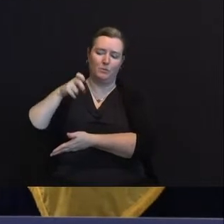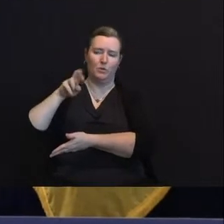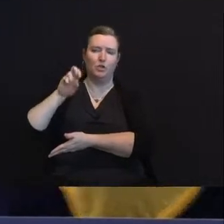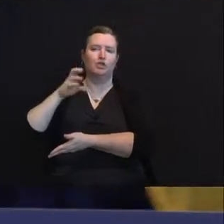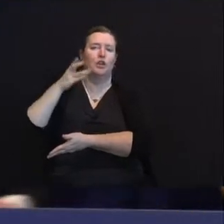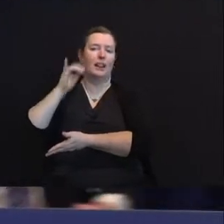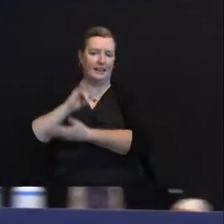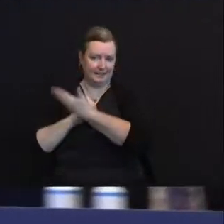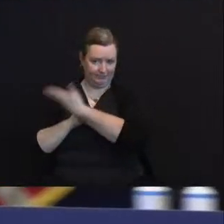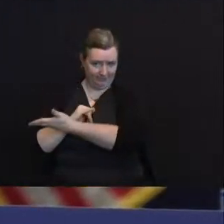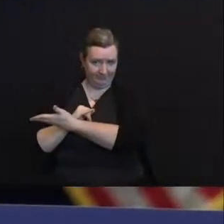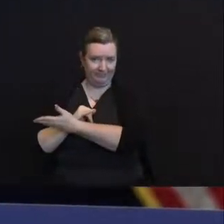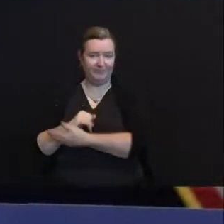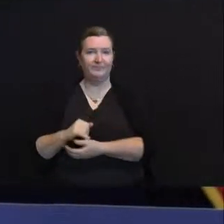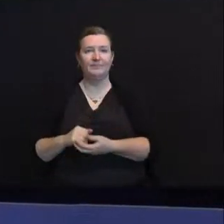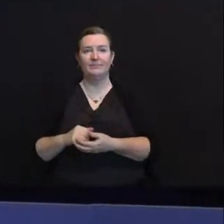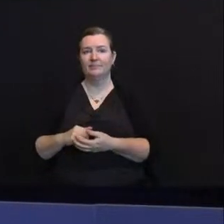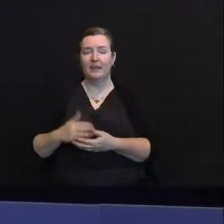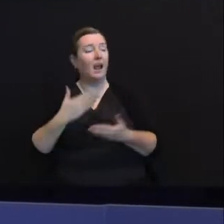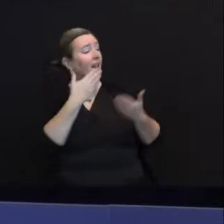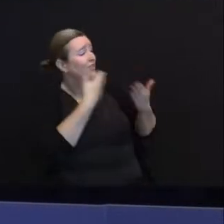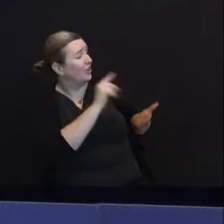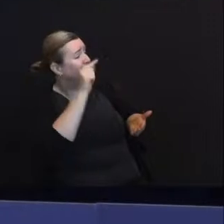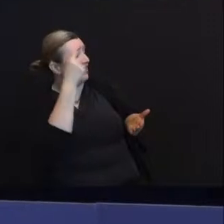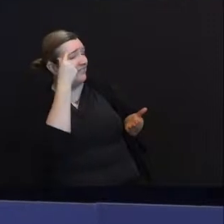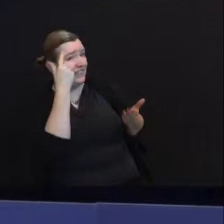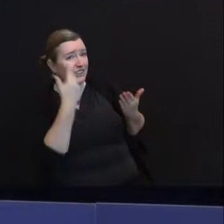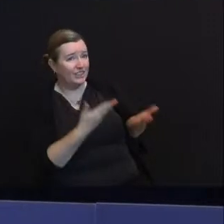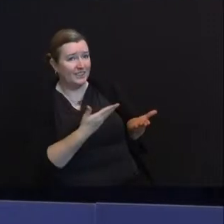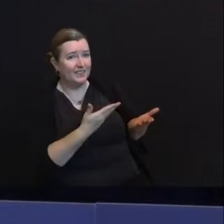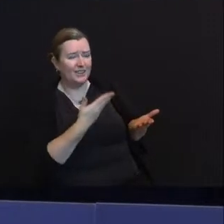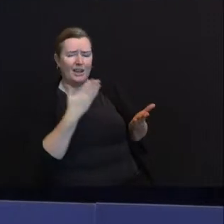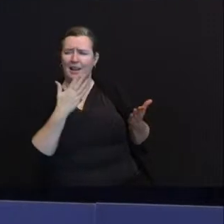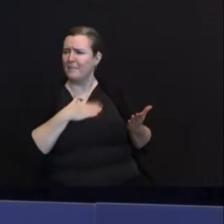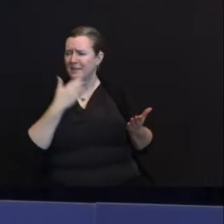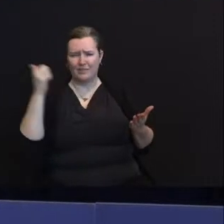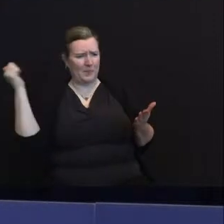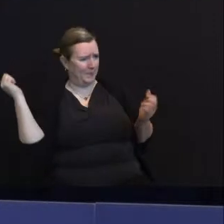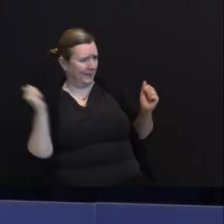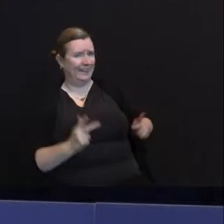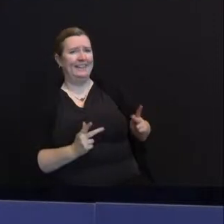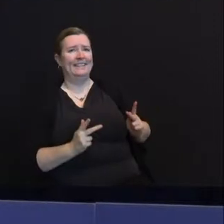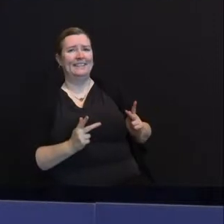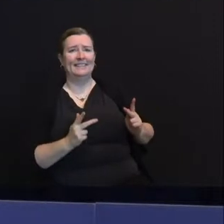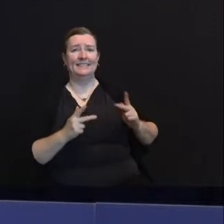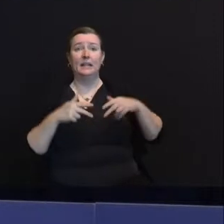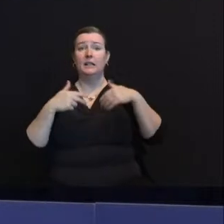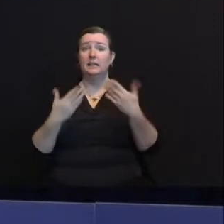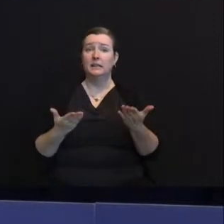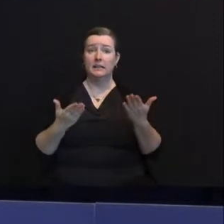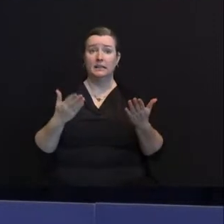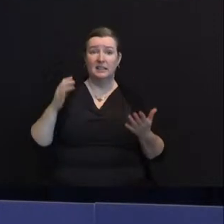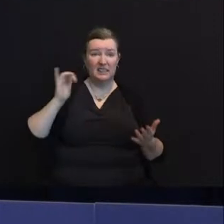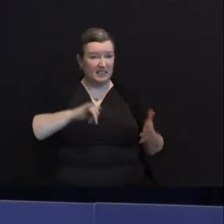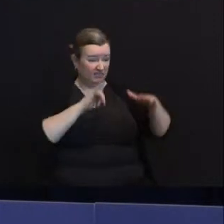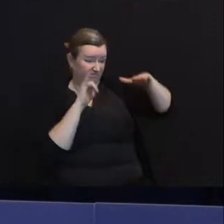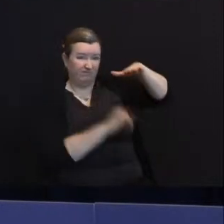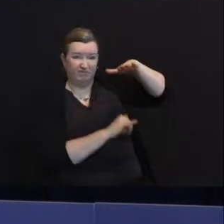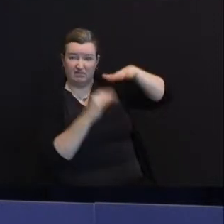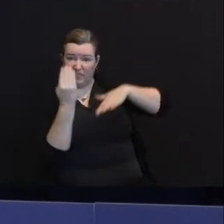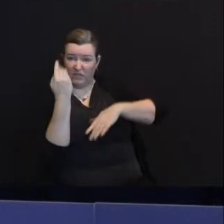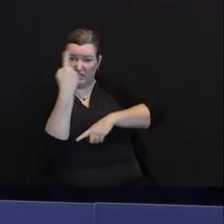Persichelli. Thank you, Governor, and it's good to be back. Quarantining at home for 14 days